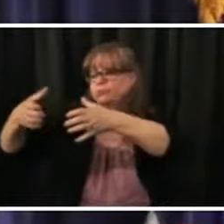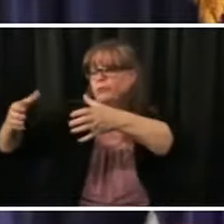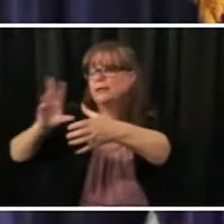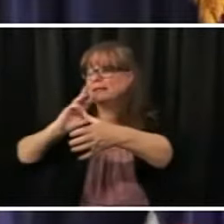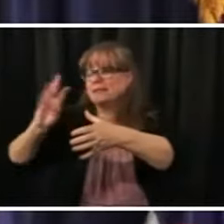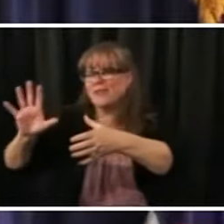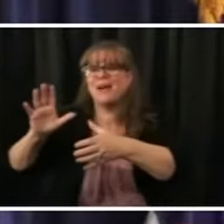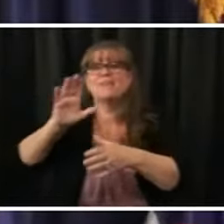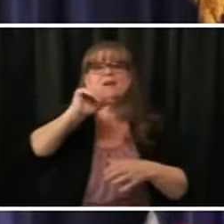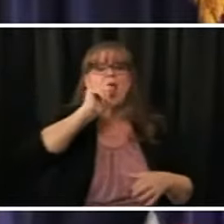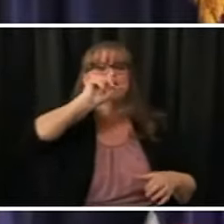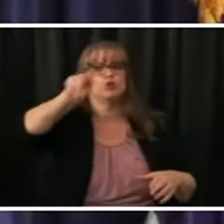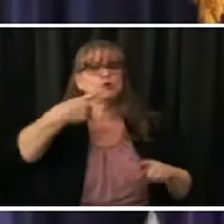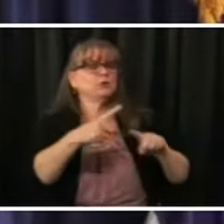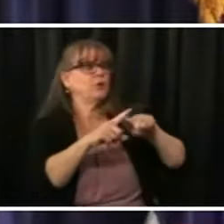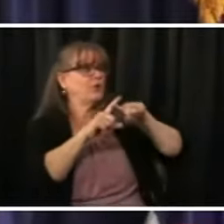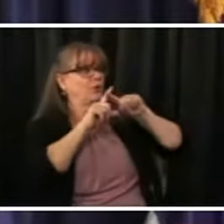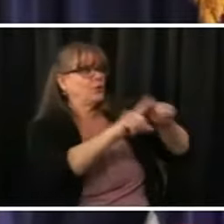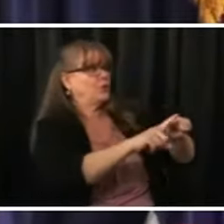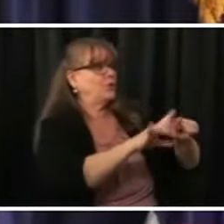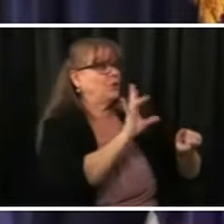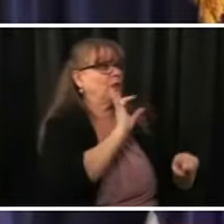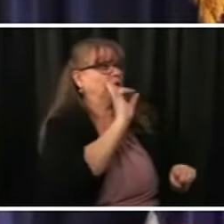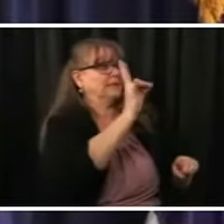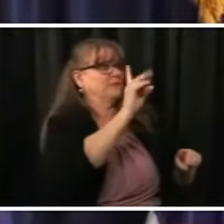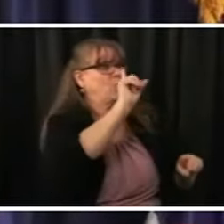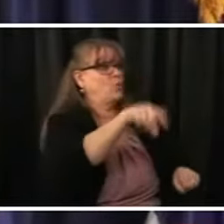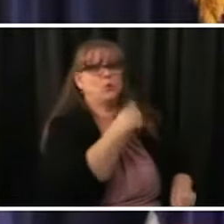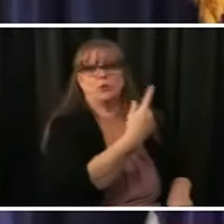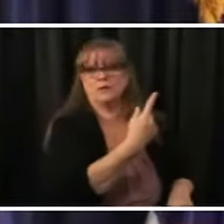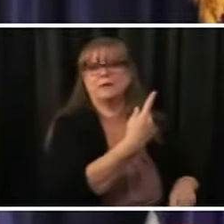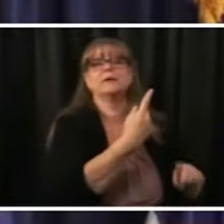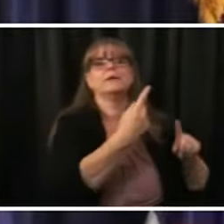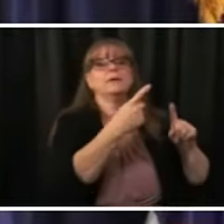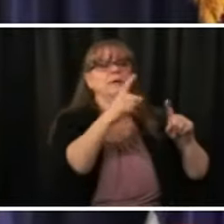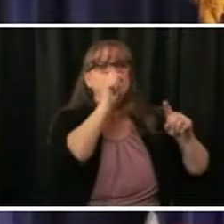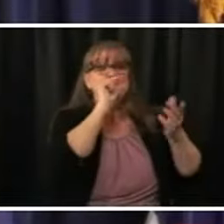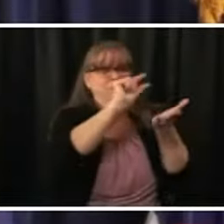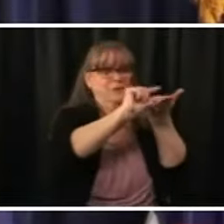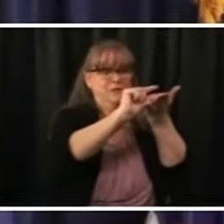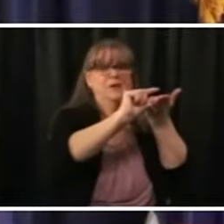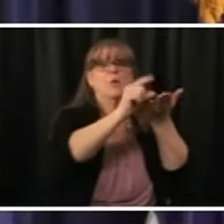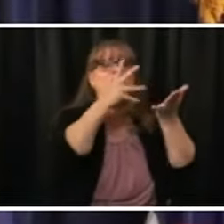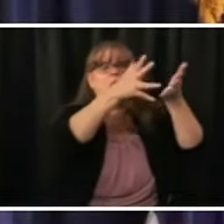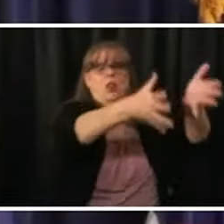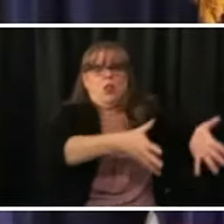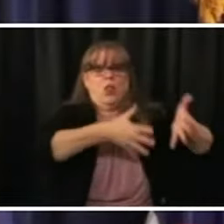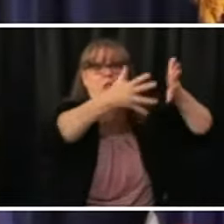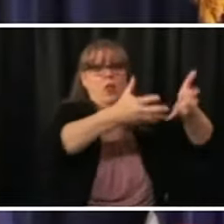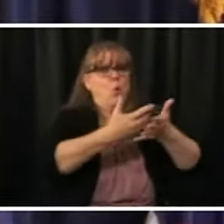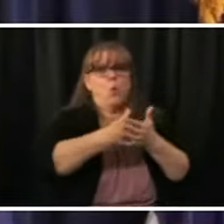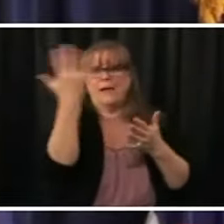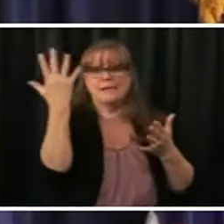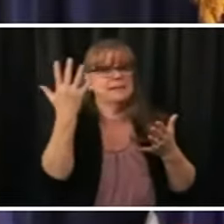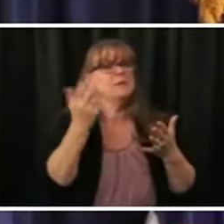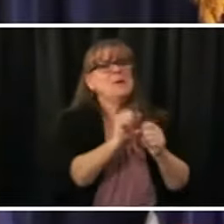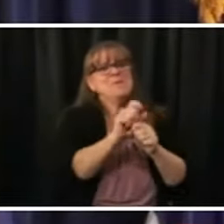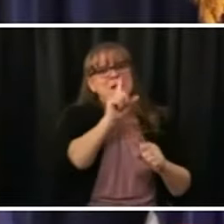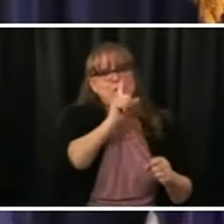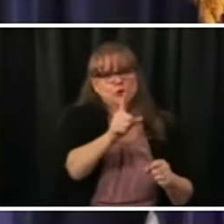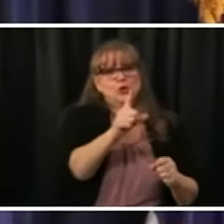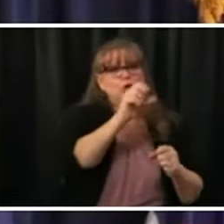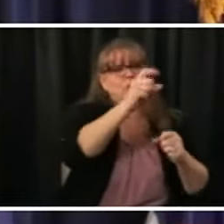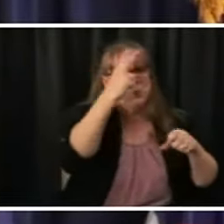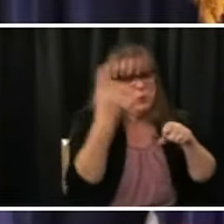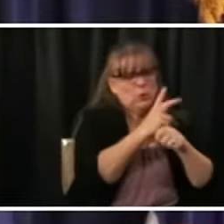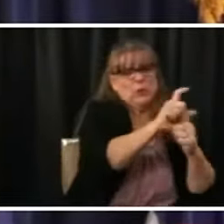And so it's very important that we rapid turnaround, every dose used within 3 days, that we have a sufficient demand. And while there